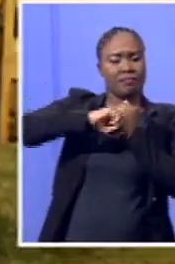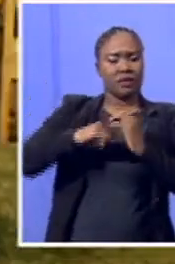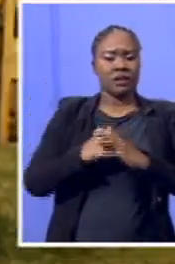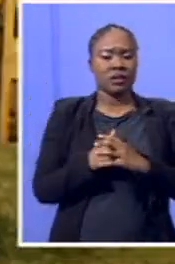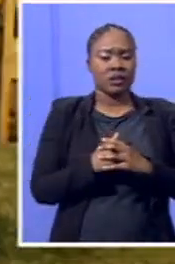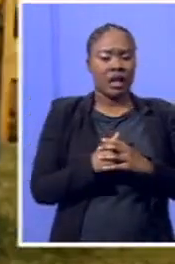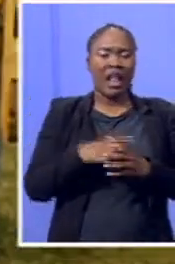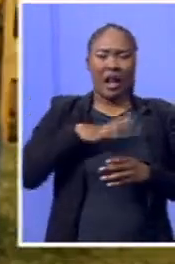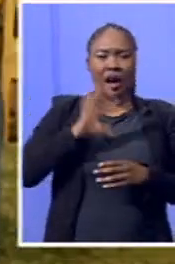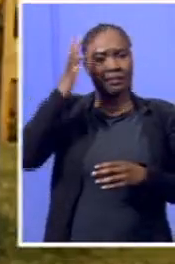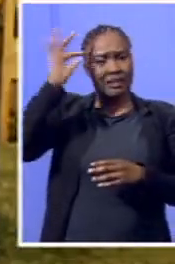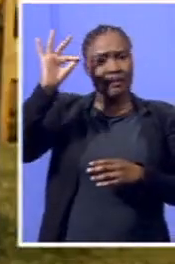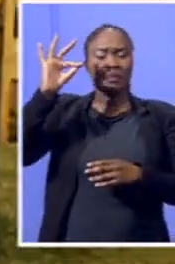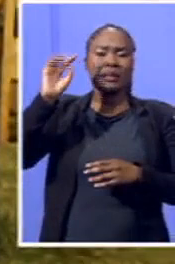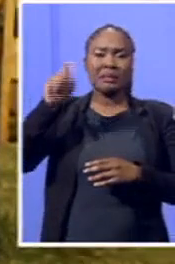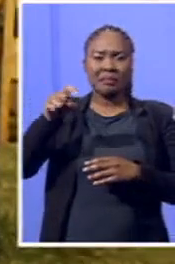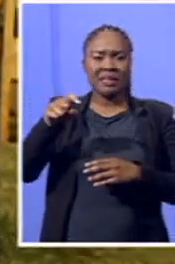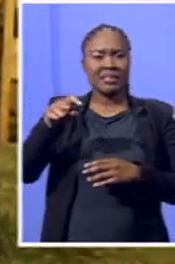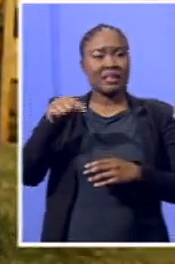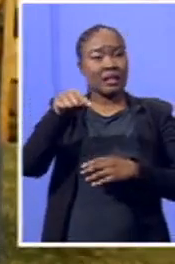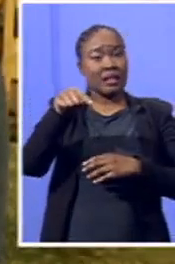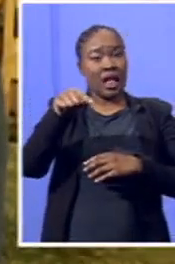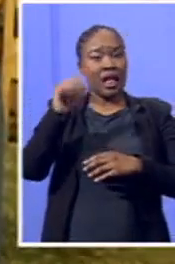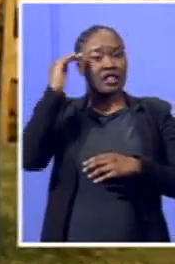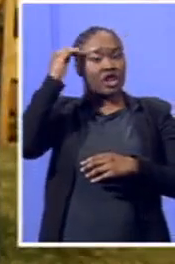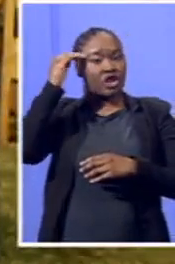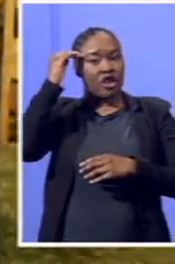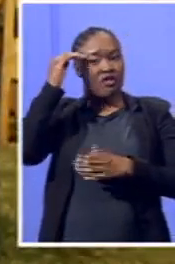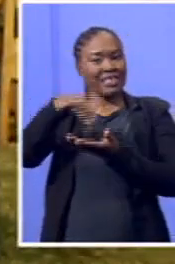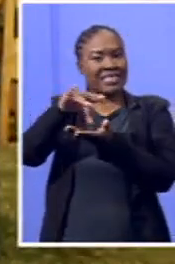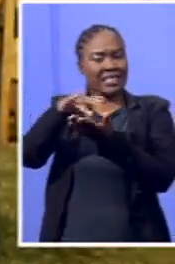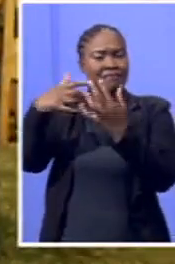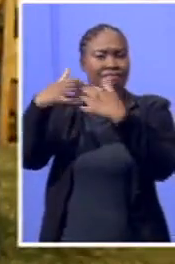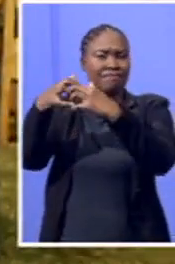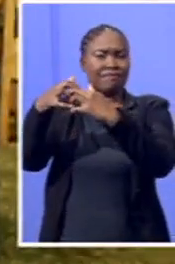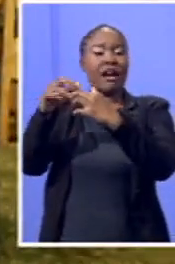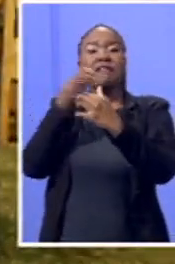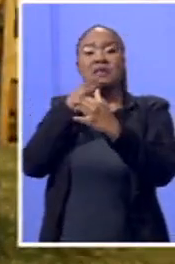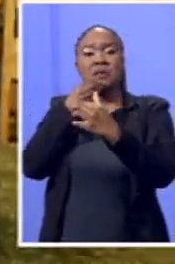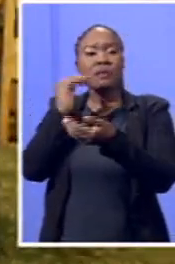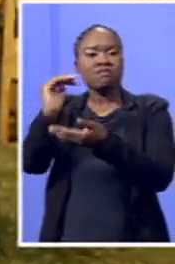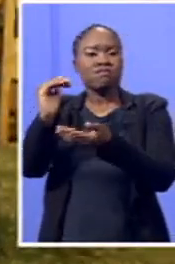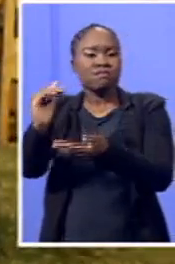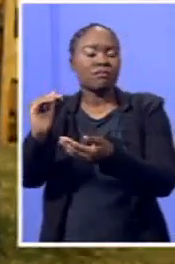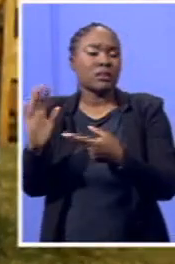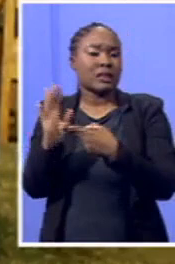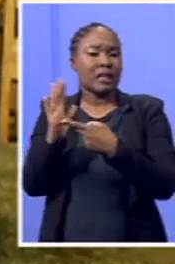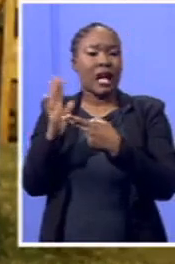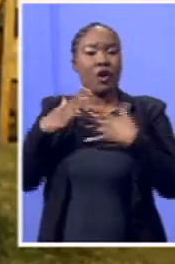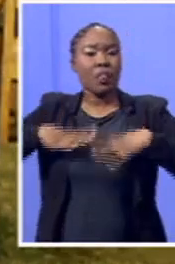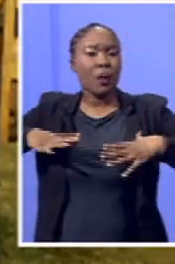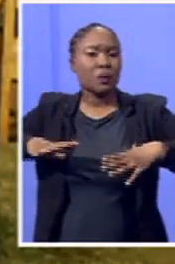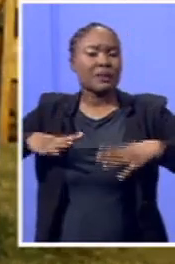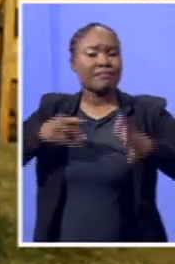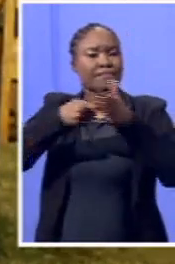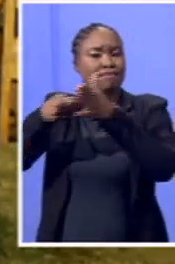I want government to build a decent psychiatric center for these poor people, provide food for the people, buy them clothes